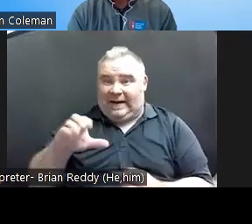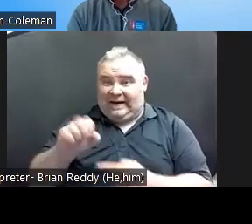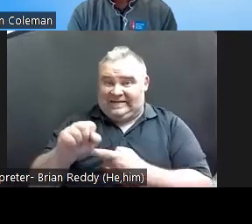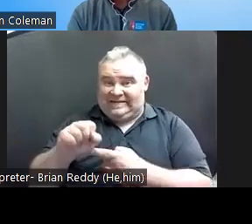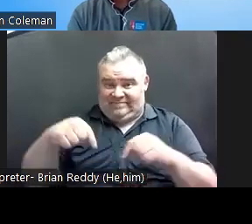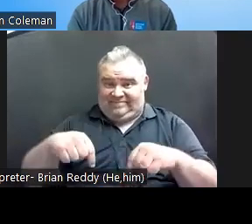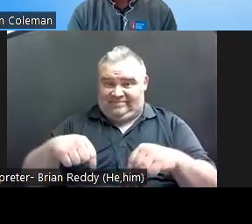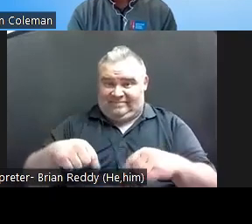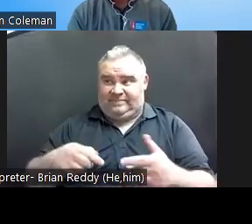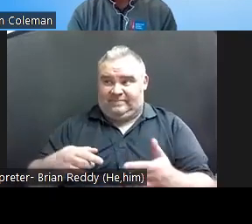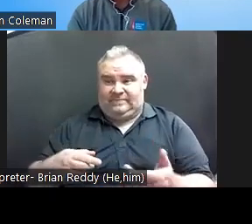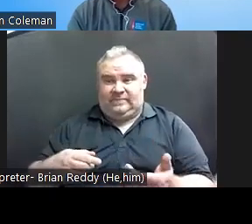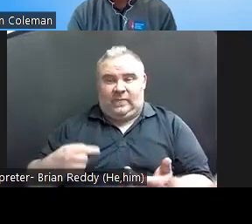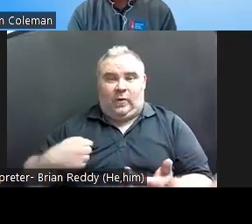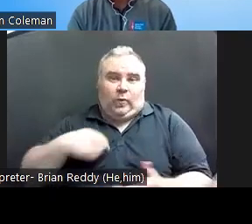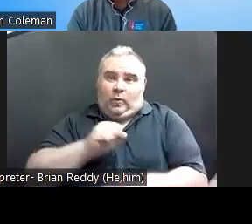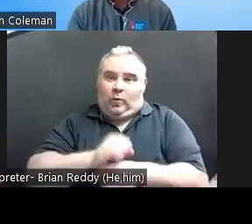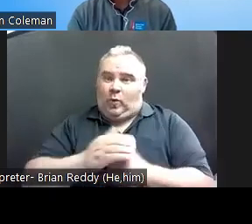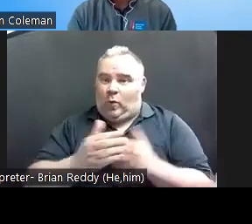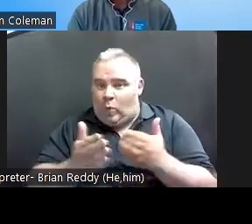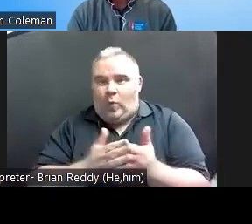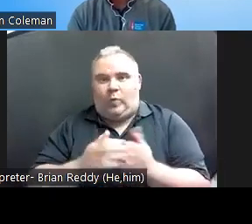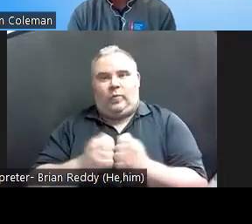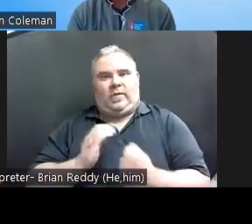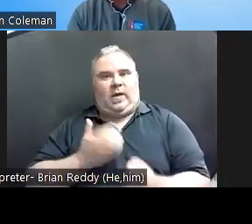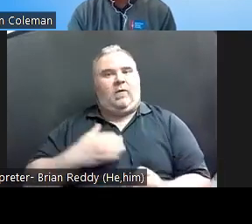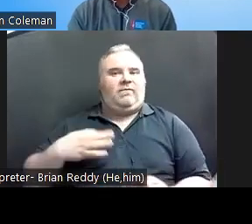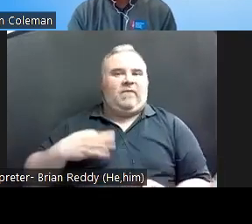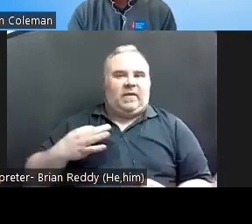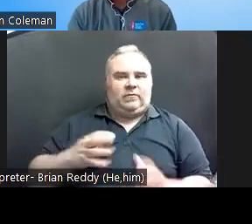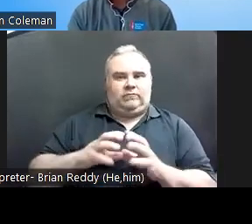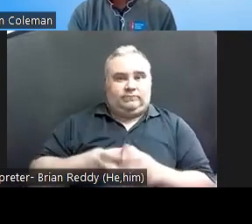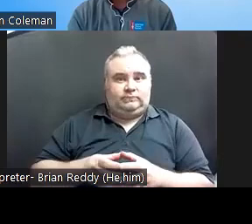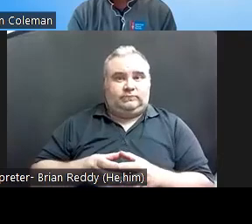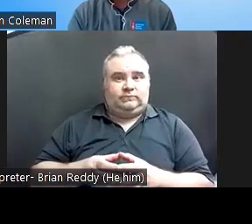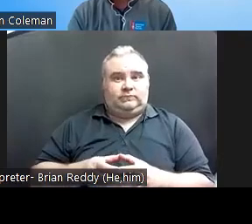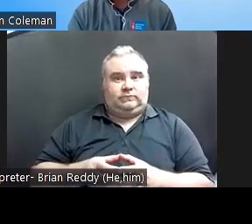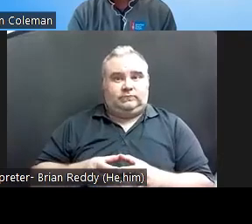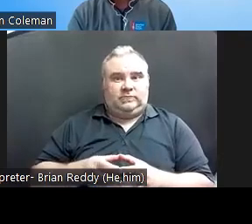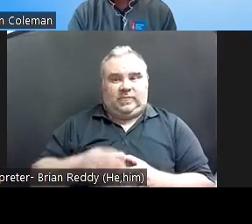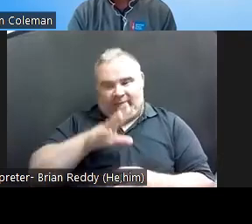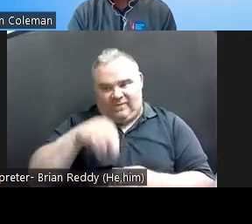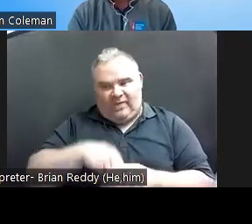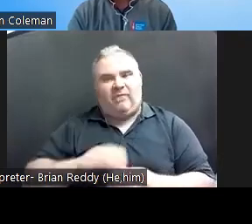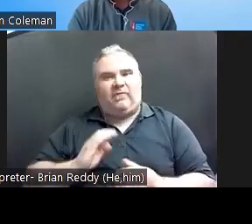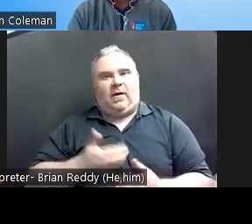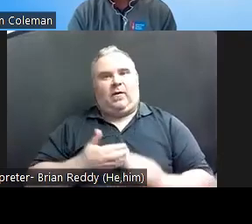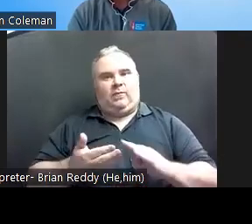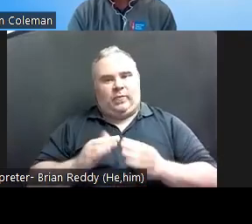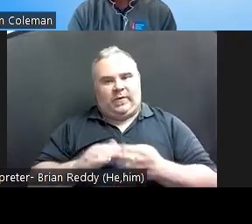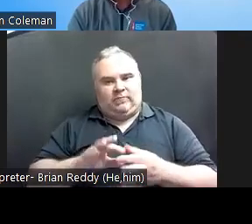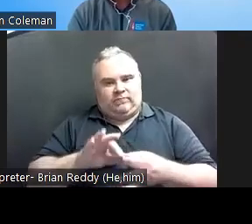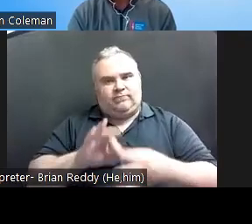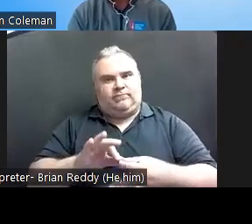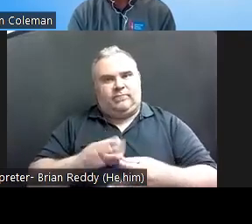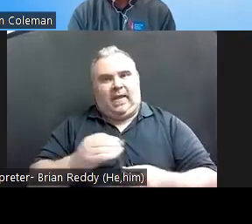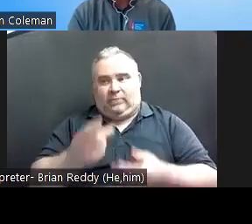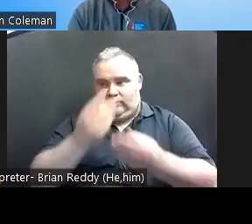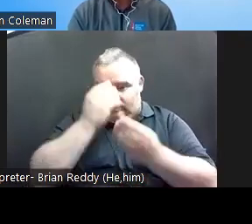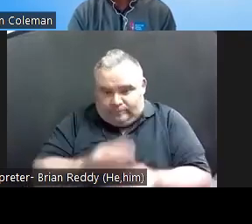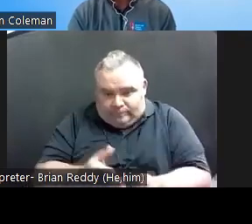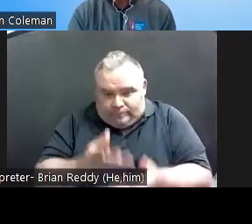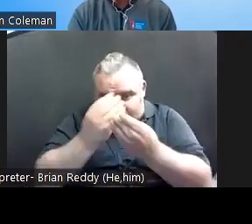Society works very closely with our volunteer base to be in our communities and disseminate